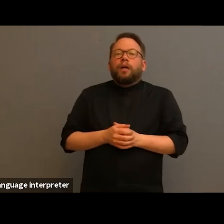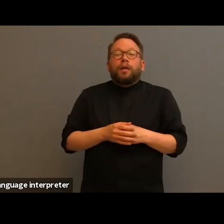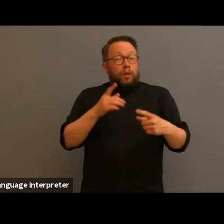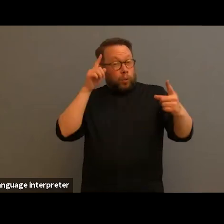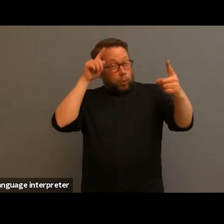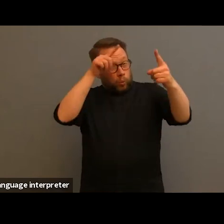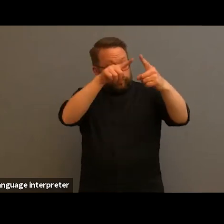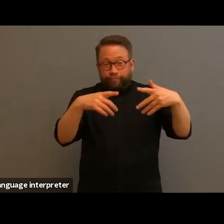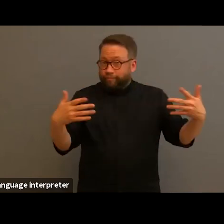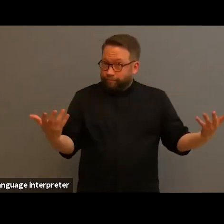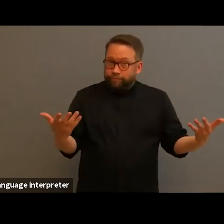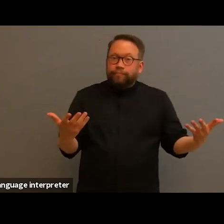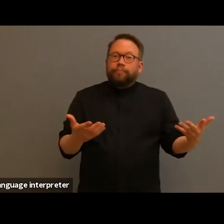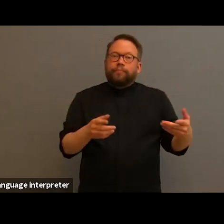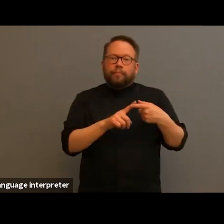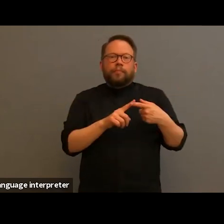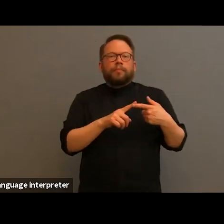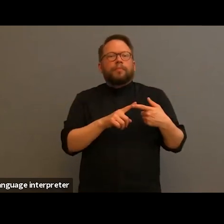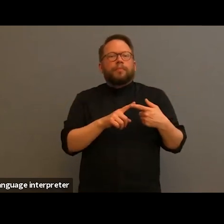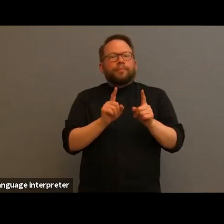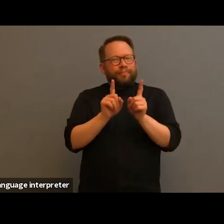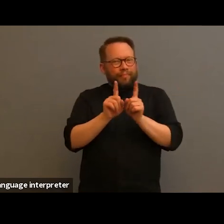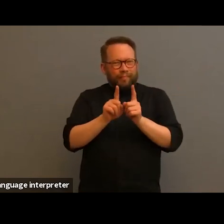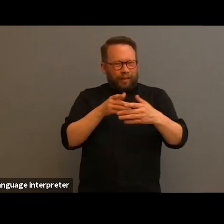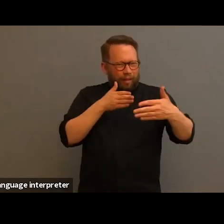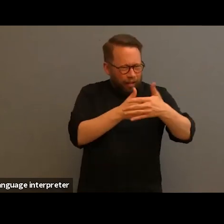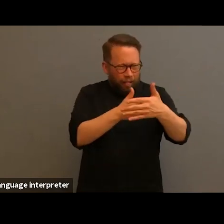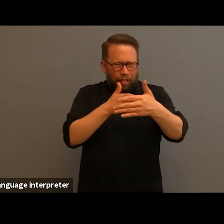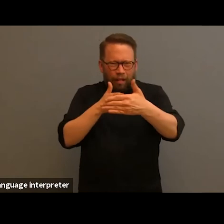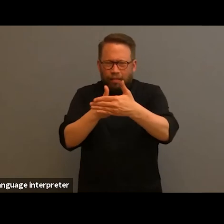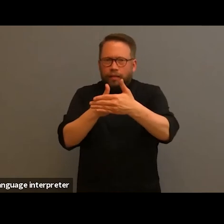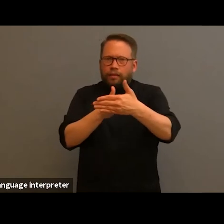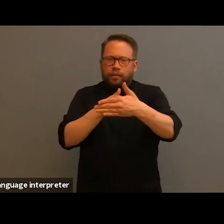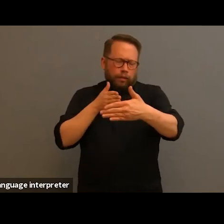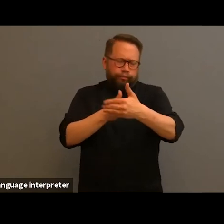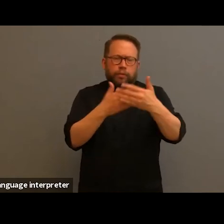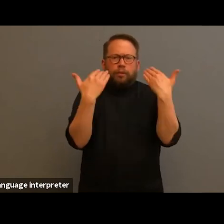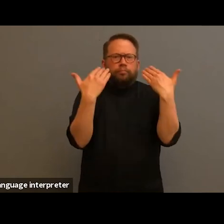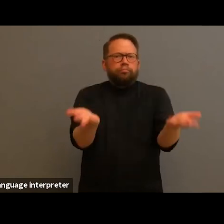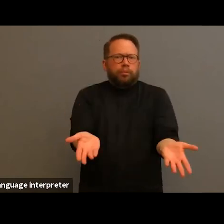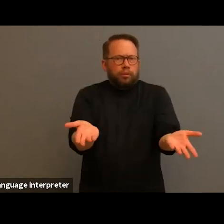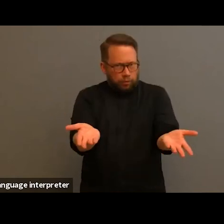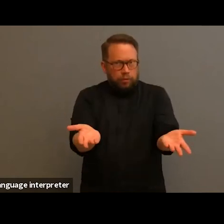barriers at the workplace, attitude barriers, prejudice amongst employers,